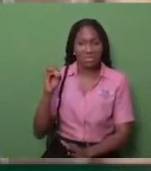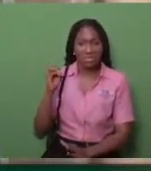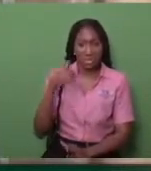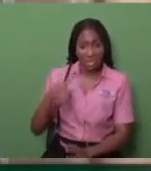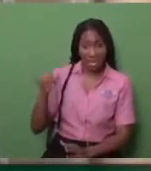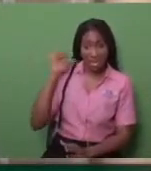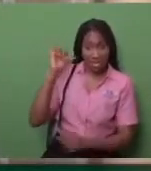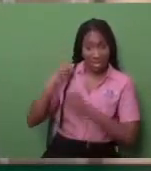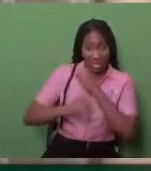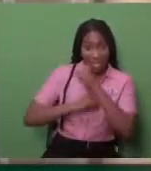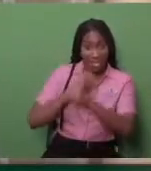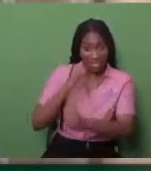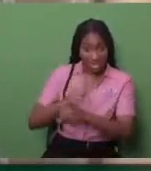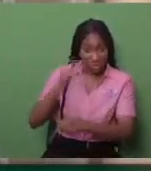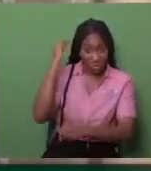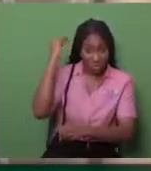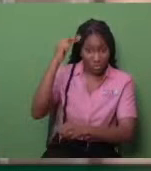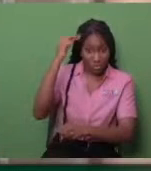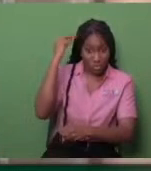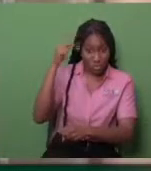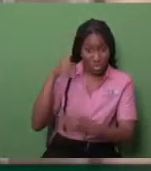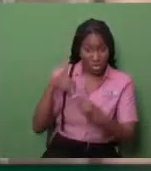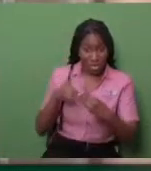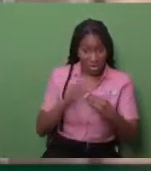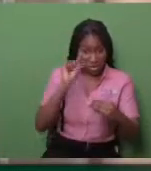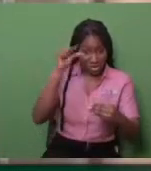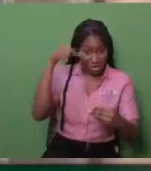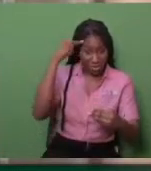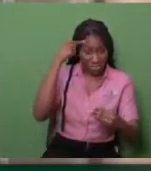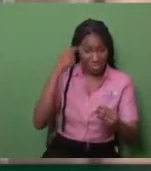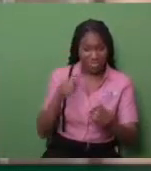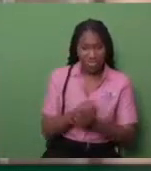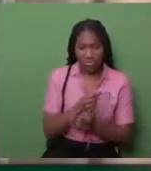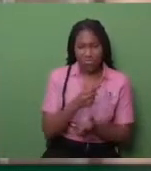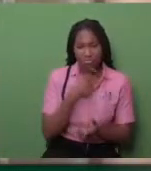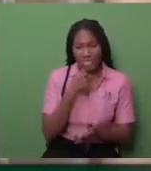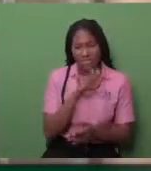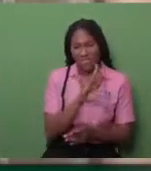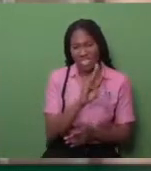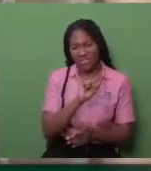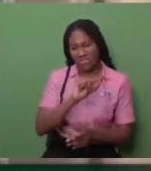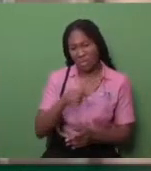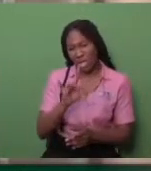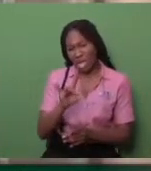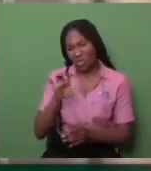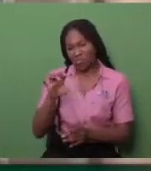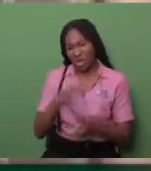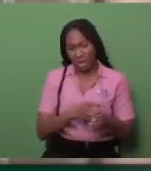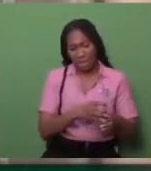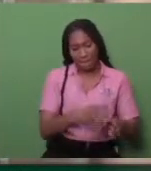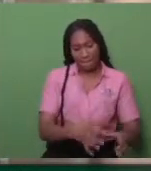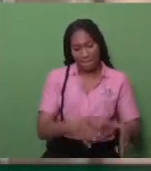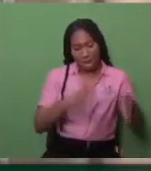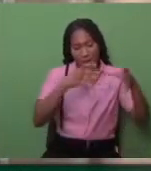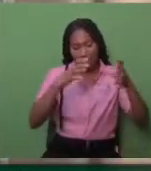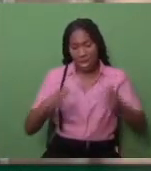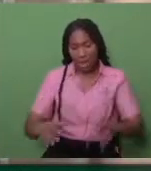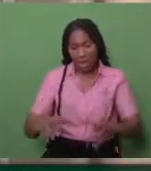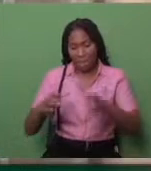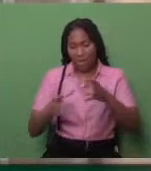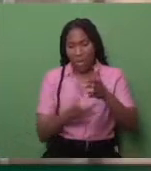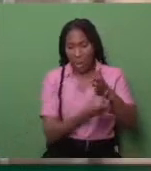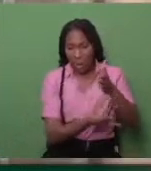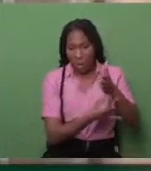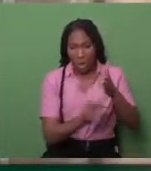your last year, the Rowley-led government, you averaged 57,800 barrels per day. How can we expect for you to